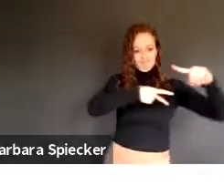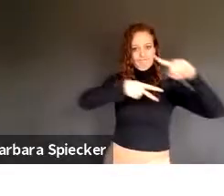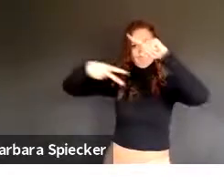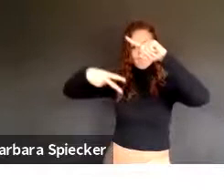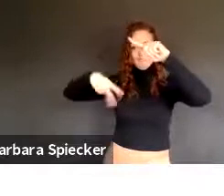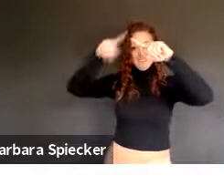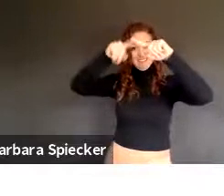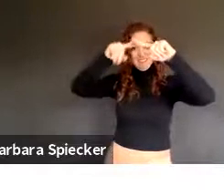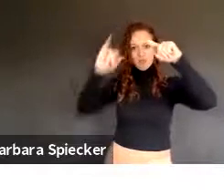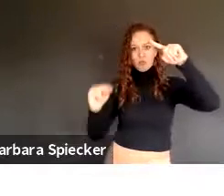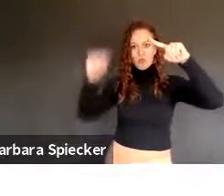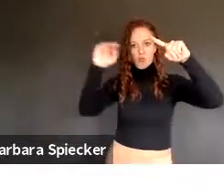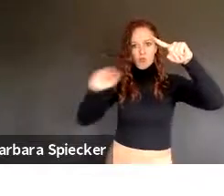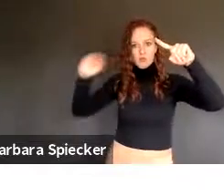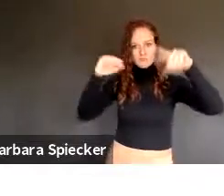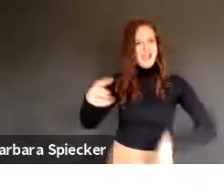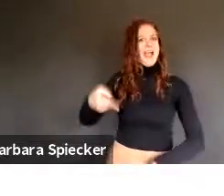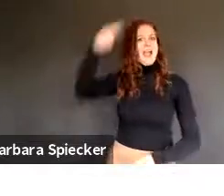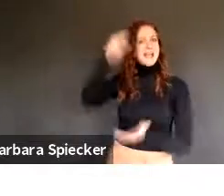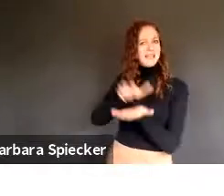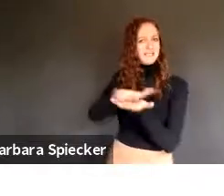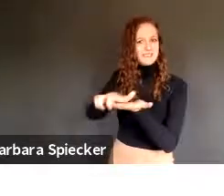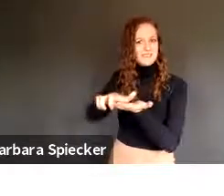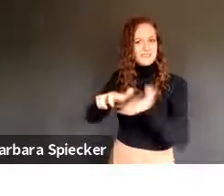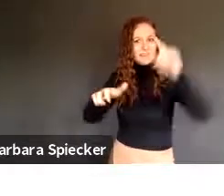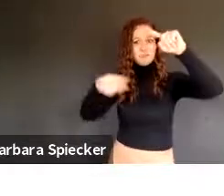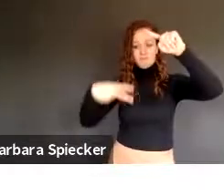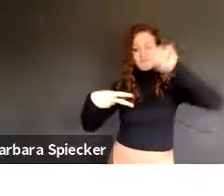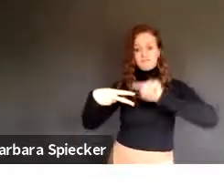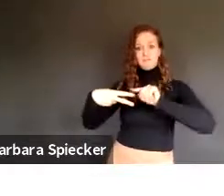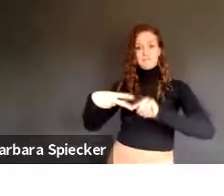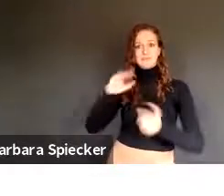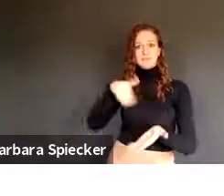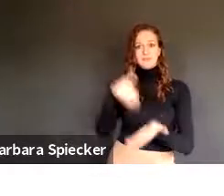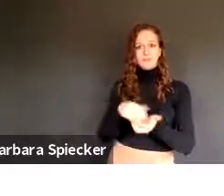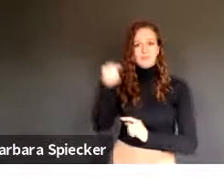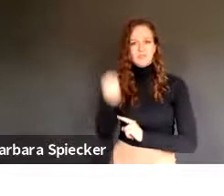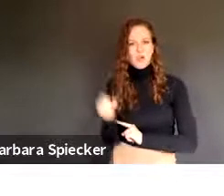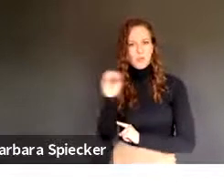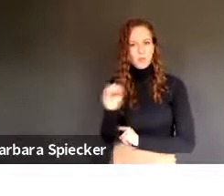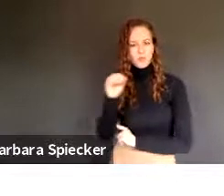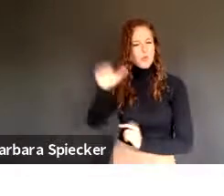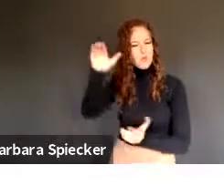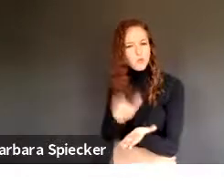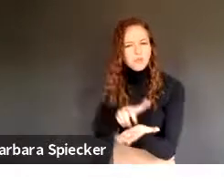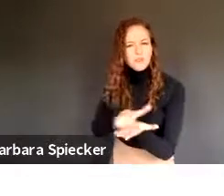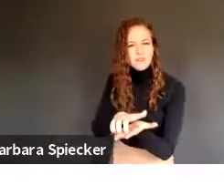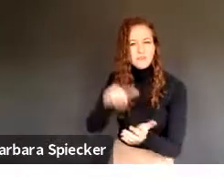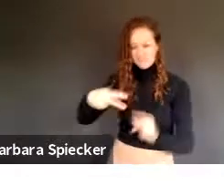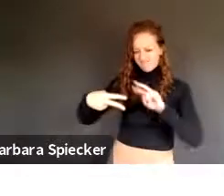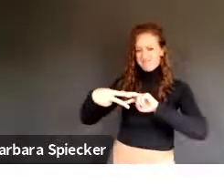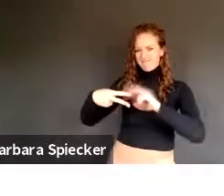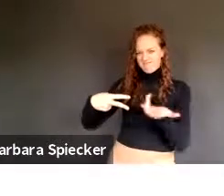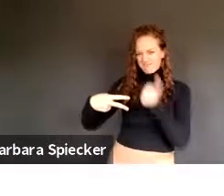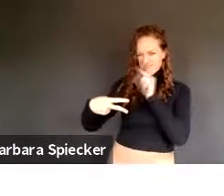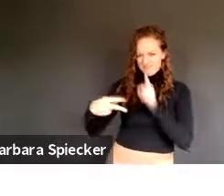So looking at the biological response of density, Northern Oregon had a high density, whereas Central and Southern Oregon had low